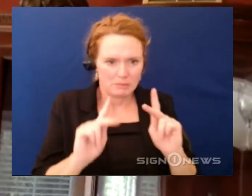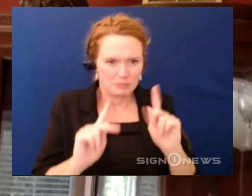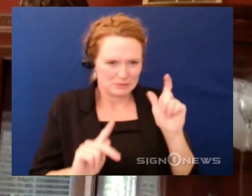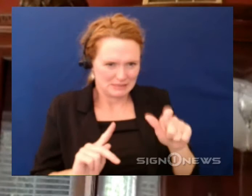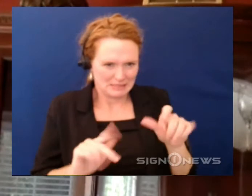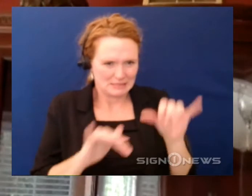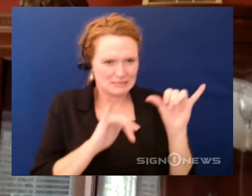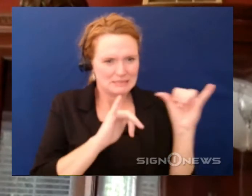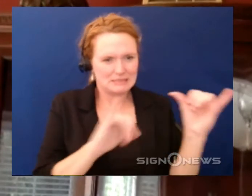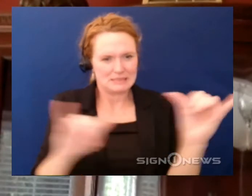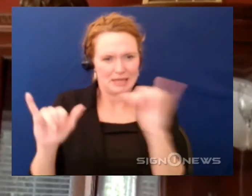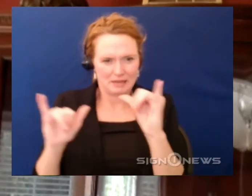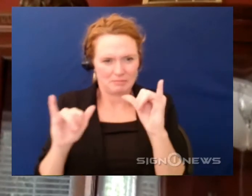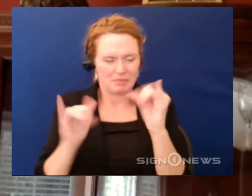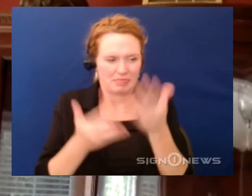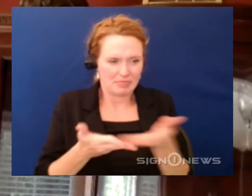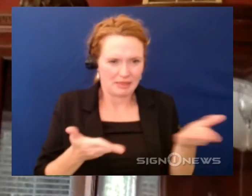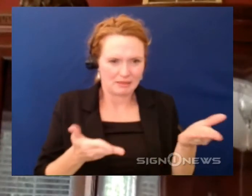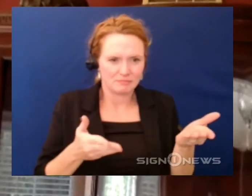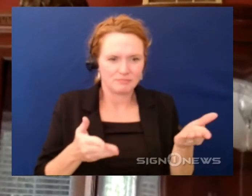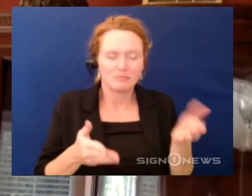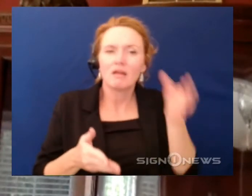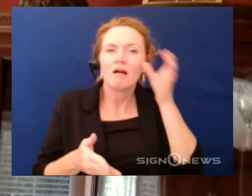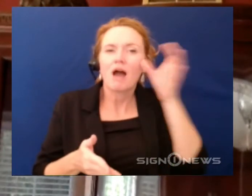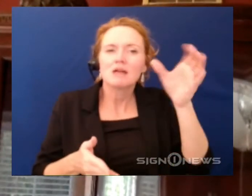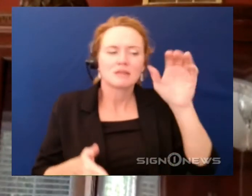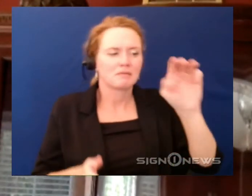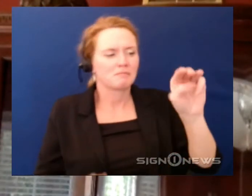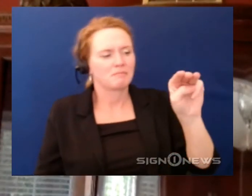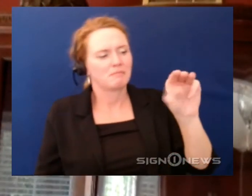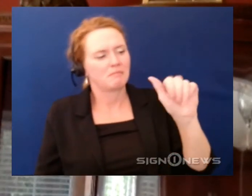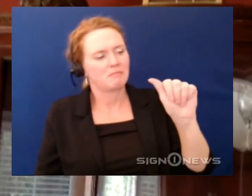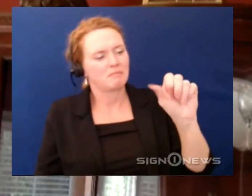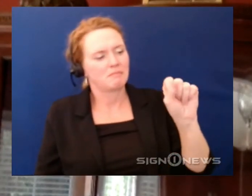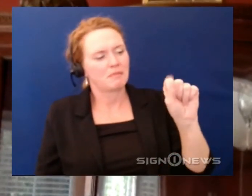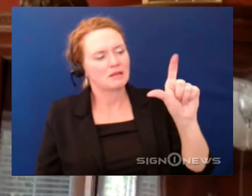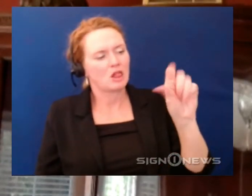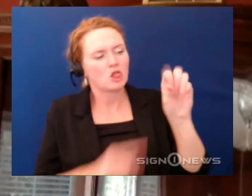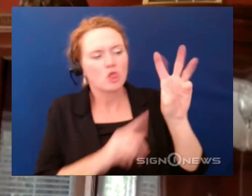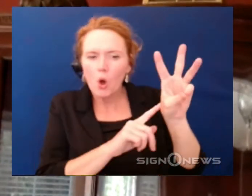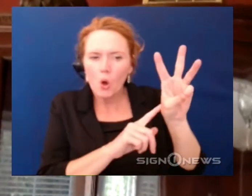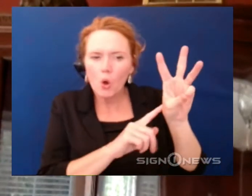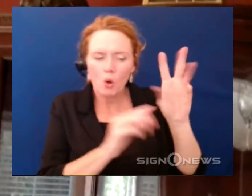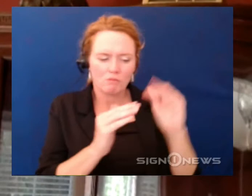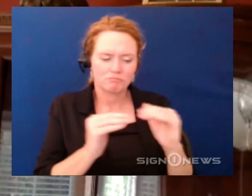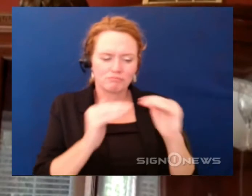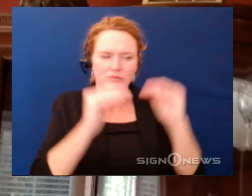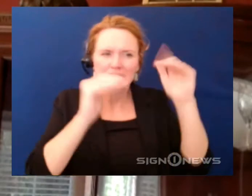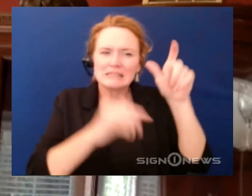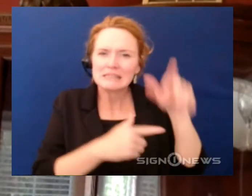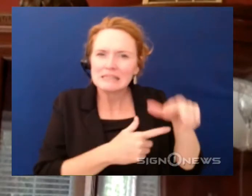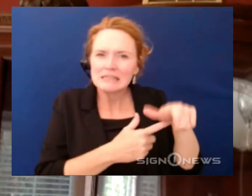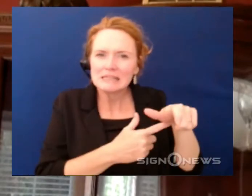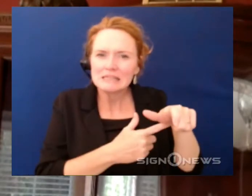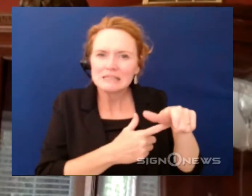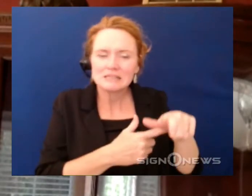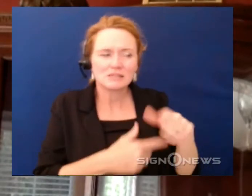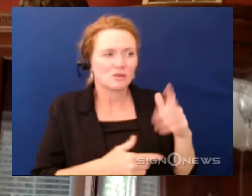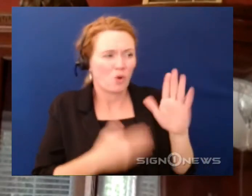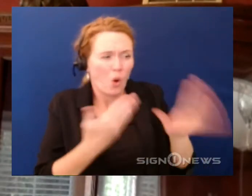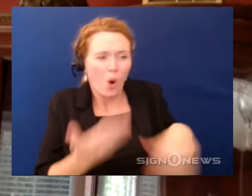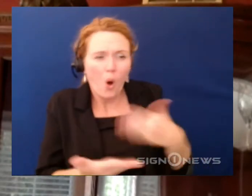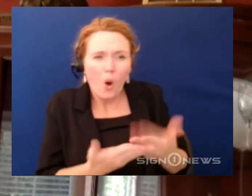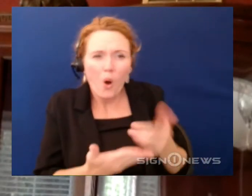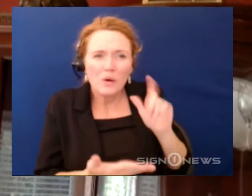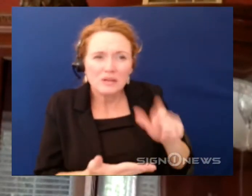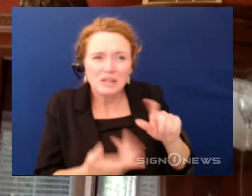with Maslow's hierarchy of needs, but we all need friendship. We all need, we need more than